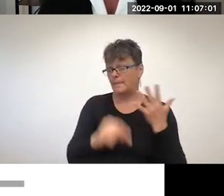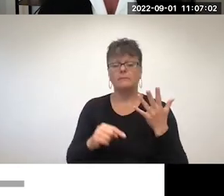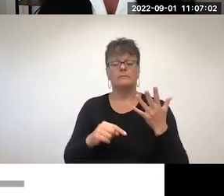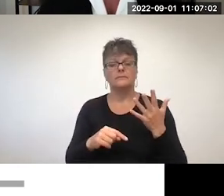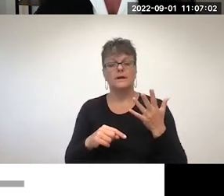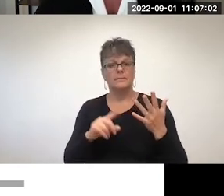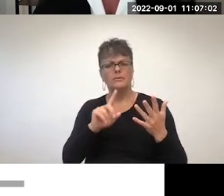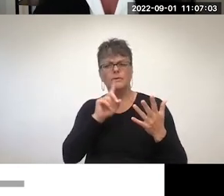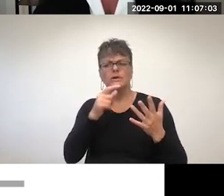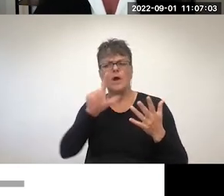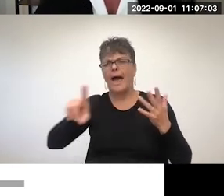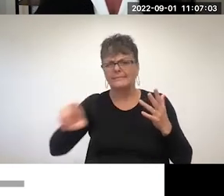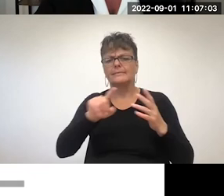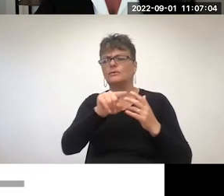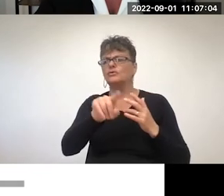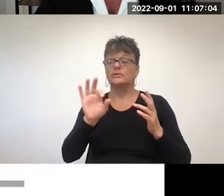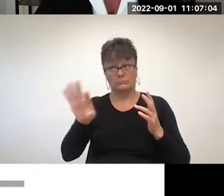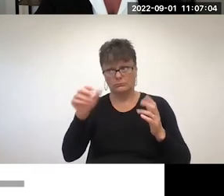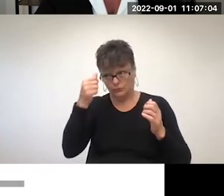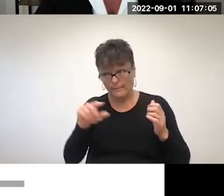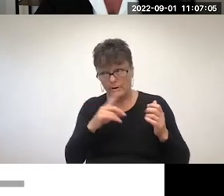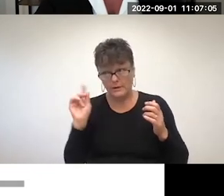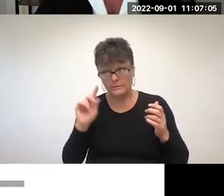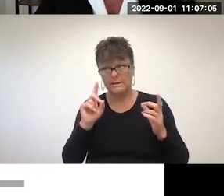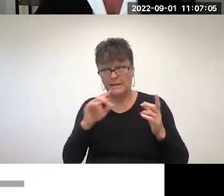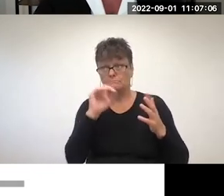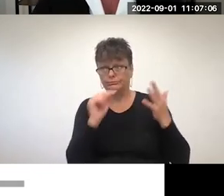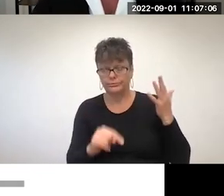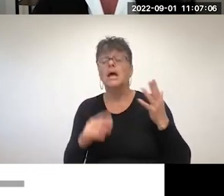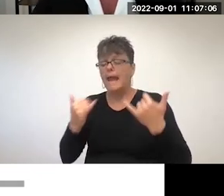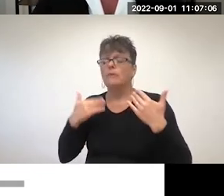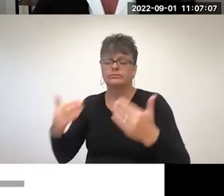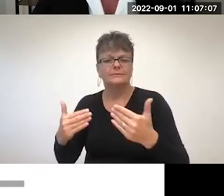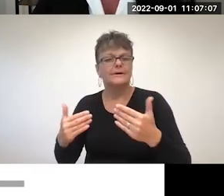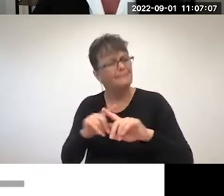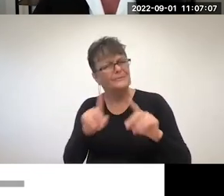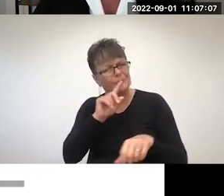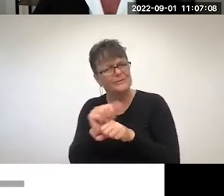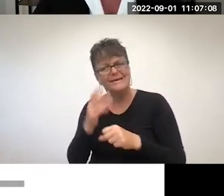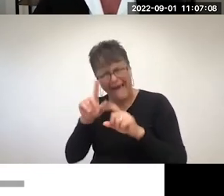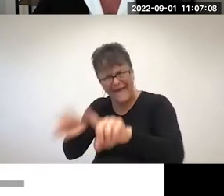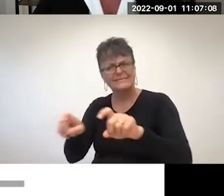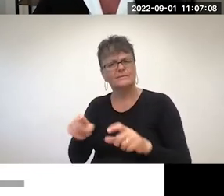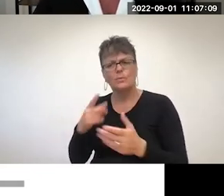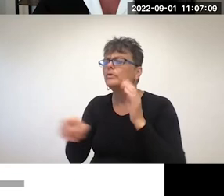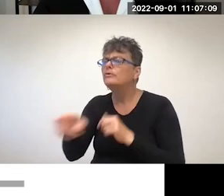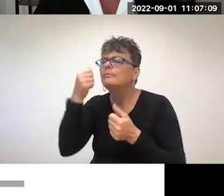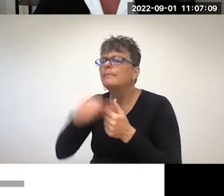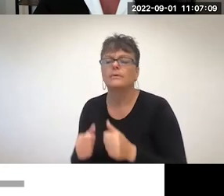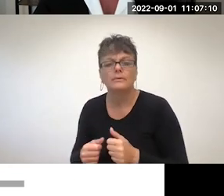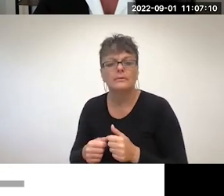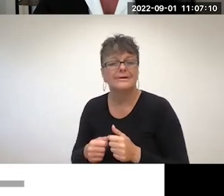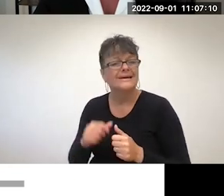group activity. You could say, turn to a neighbor and make a list of all the topics that we did last week. You can also make this a closing activity. It only